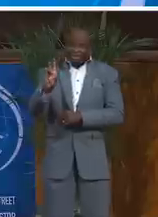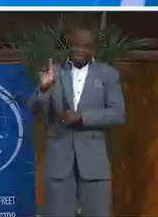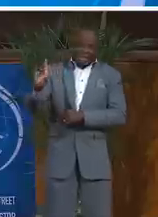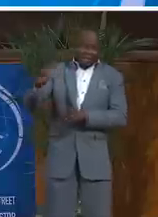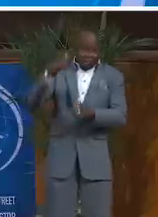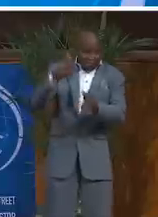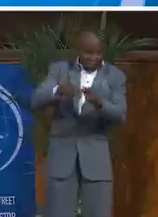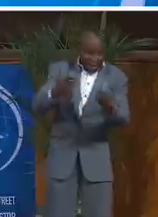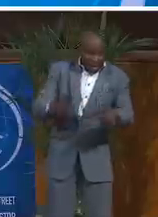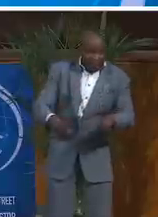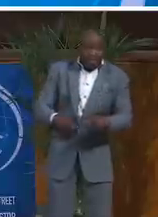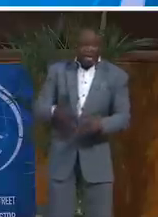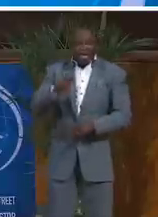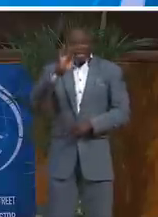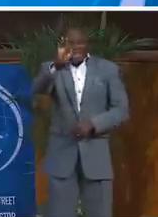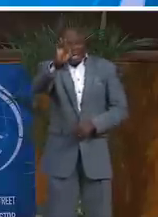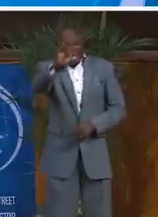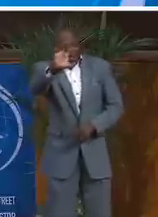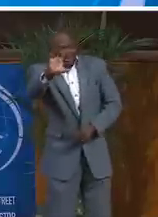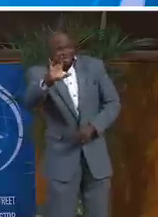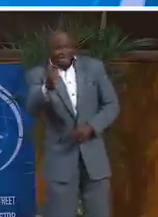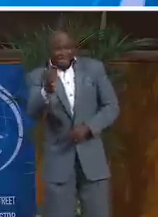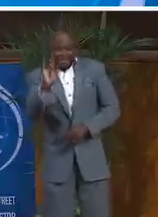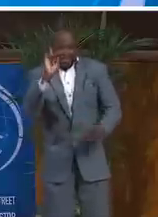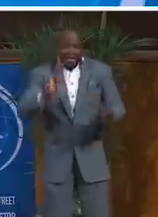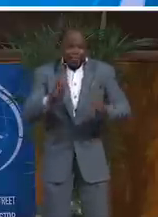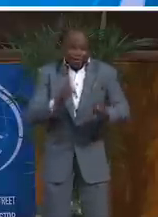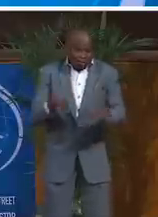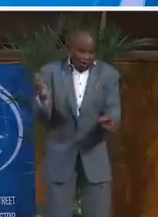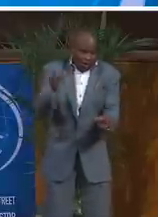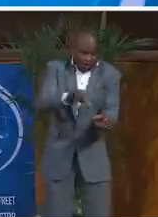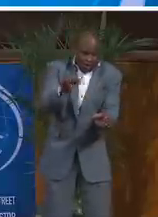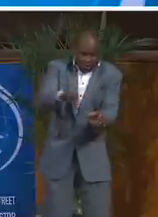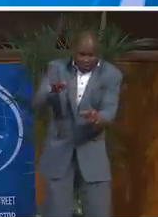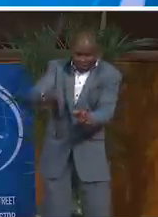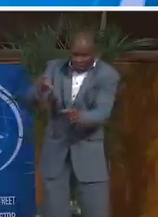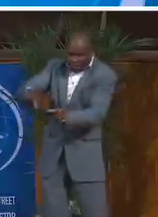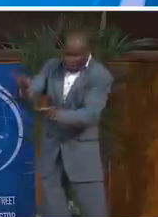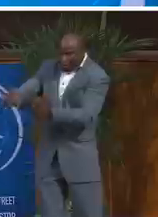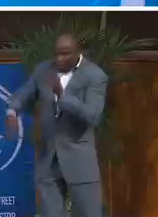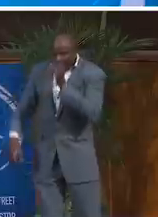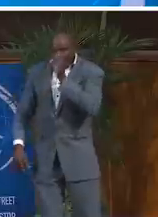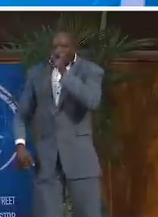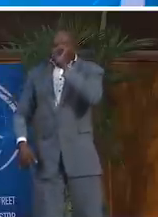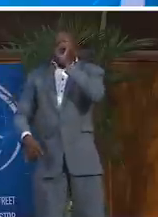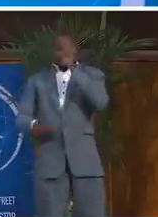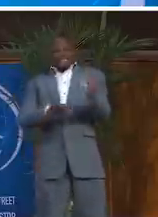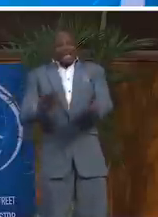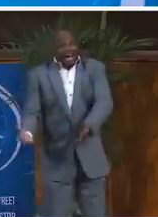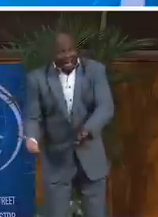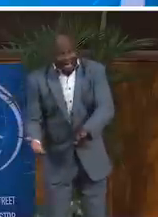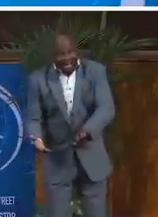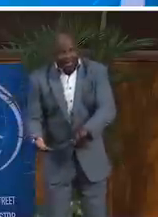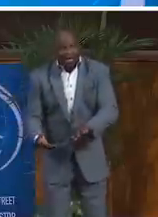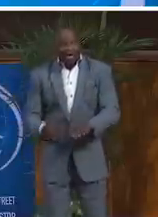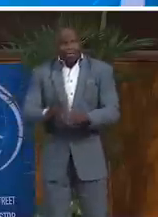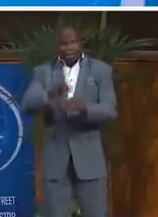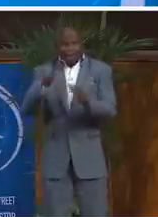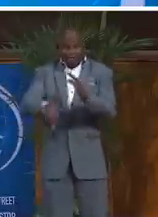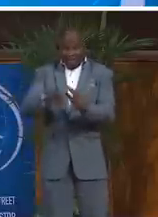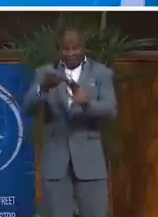1978, 918 people committed mass suicide. When Jonestown was